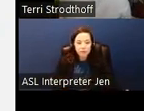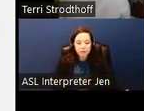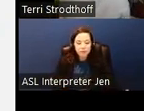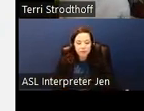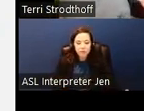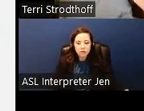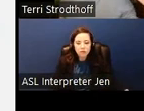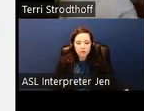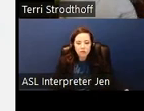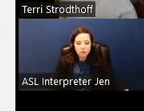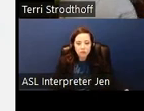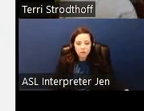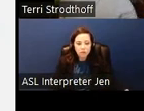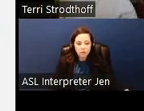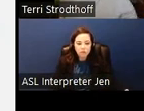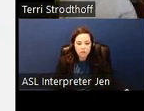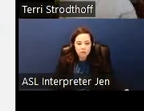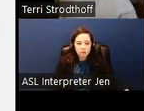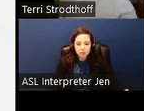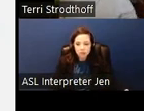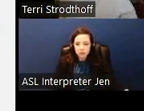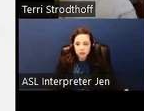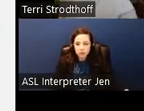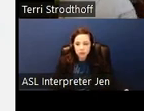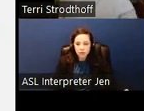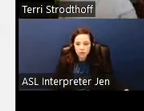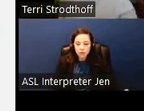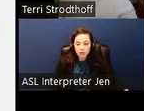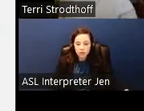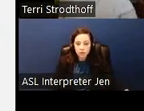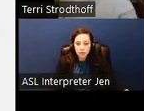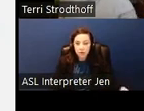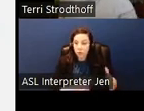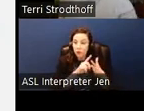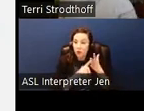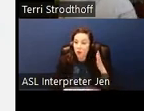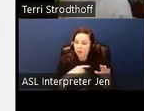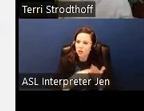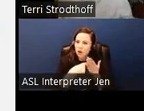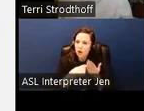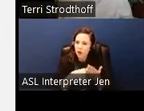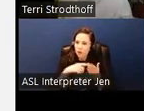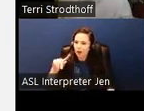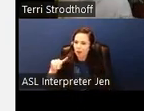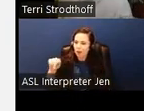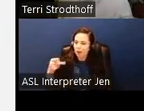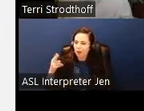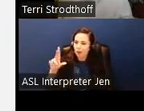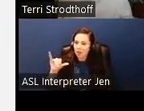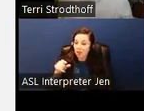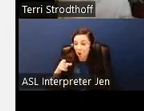And oftentimes when we show up manifesting those behaviors, it's identified as our pathology. Oh, you're